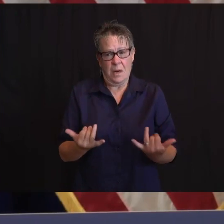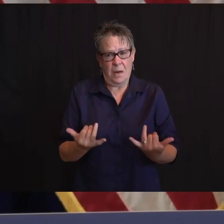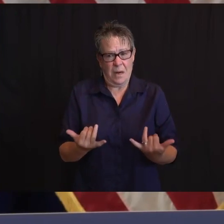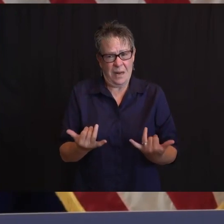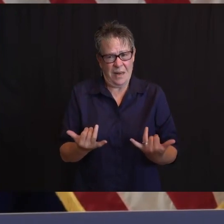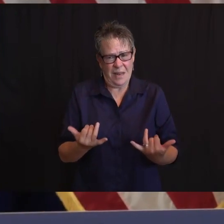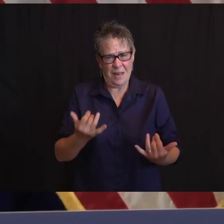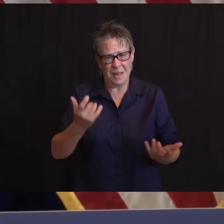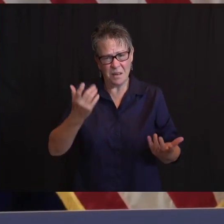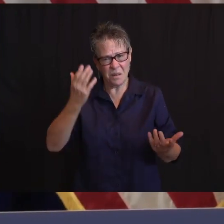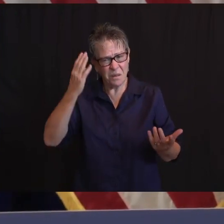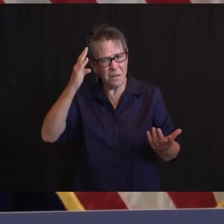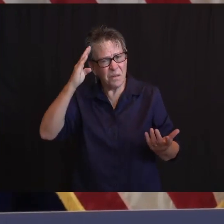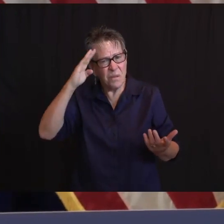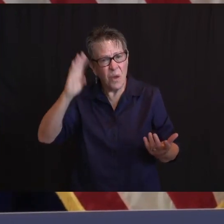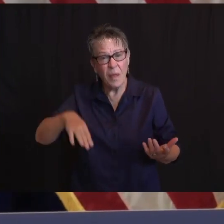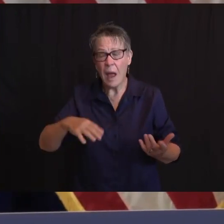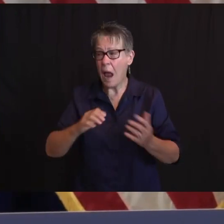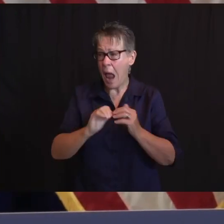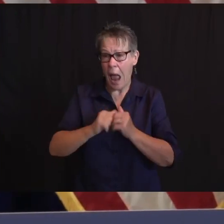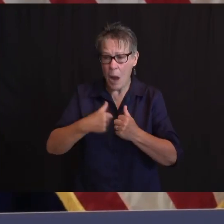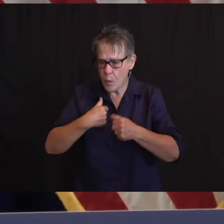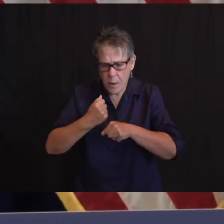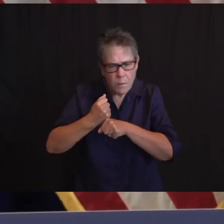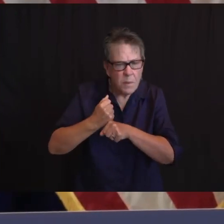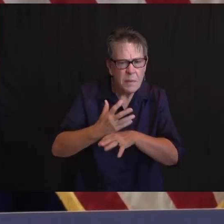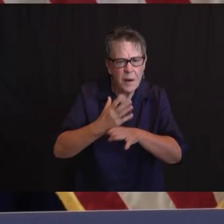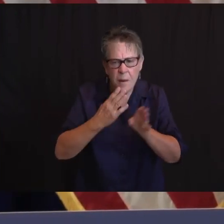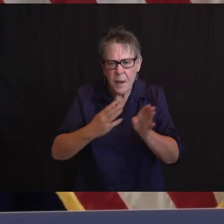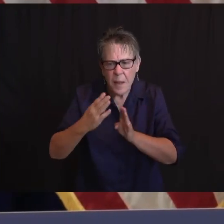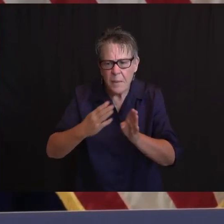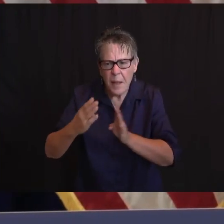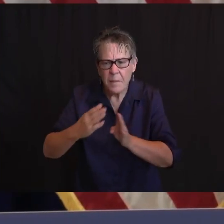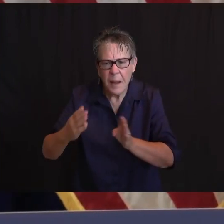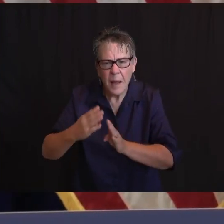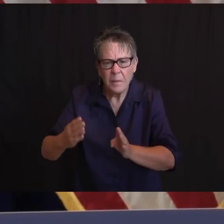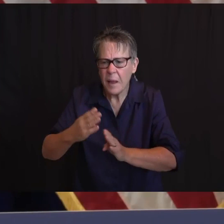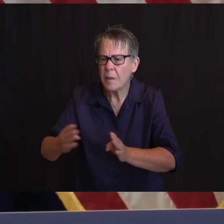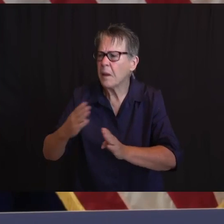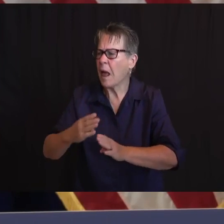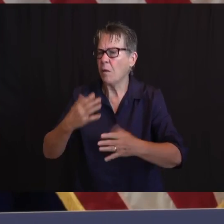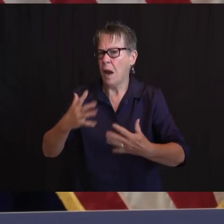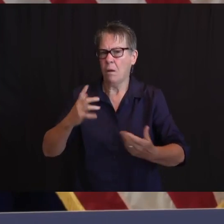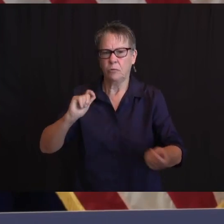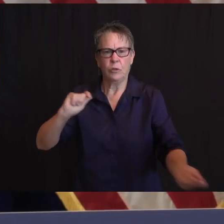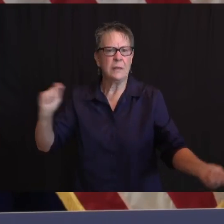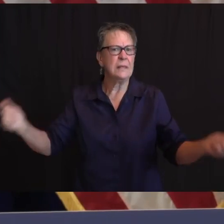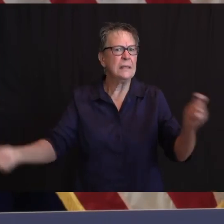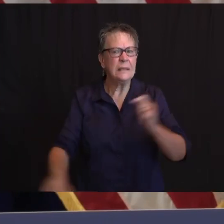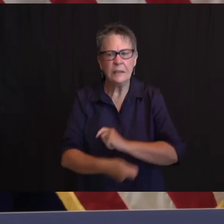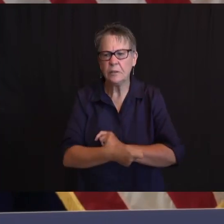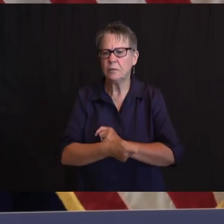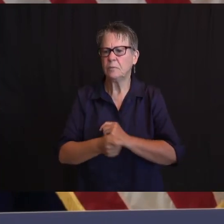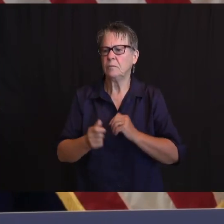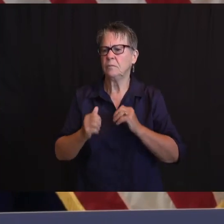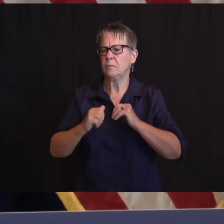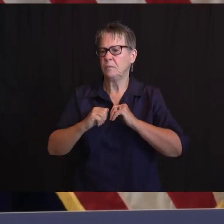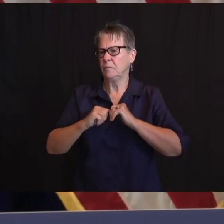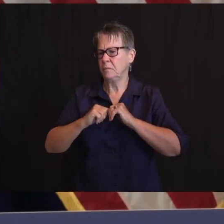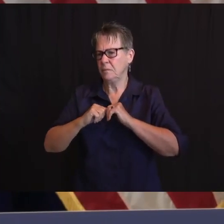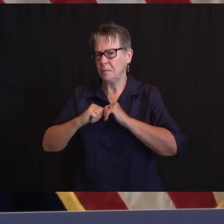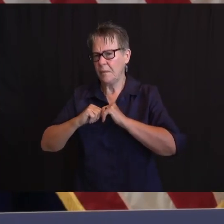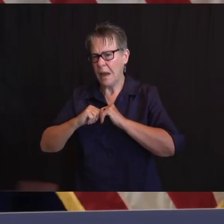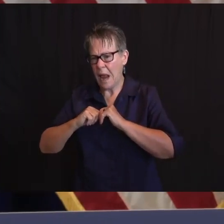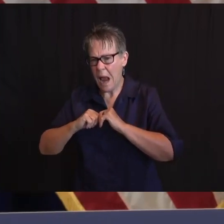Jersey across all manner of threats, including man-made and natural. In my role as the Governor's Homeland Security Advisor, I chair the Domestic Security